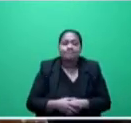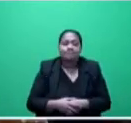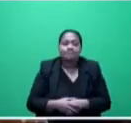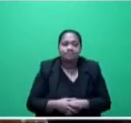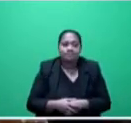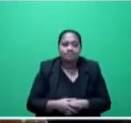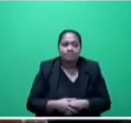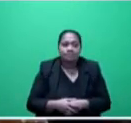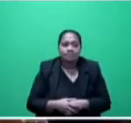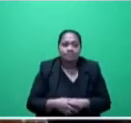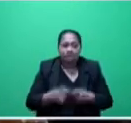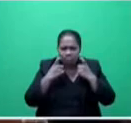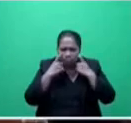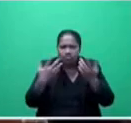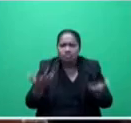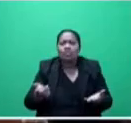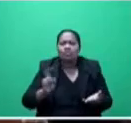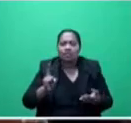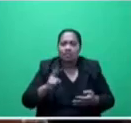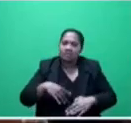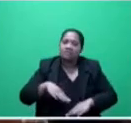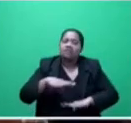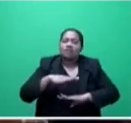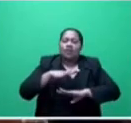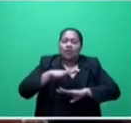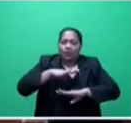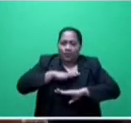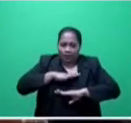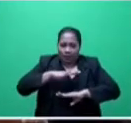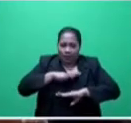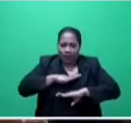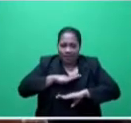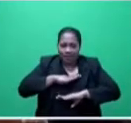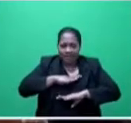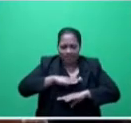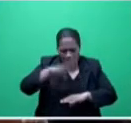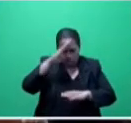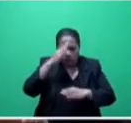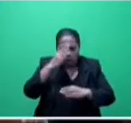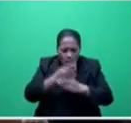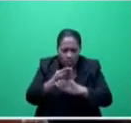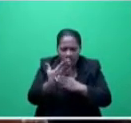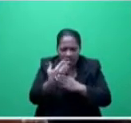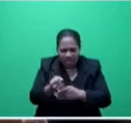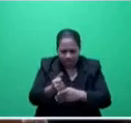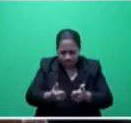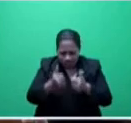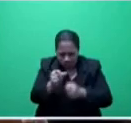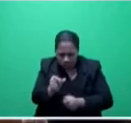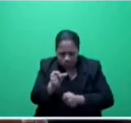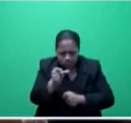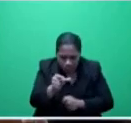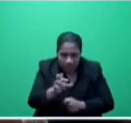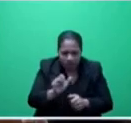demonstrated a sense of satisfaction, of hope for a pathway to better and brighter future. Many